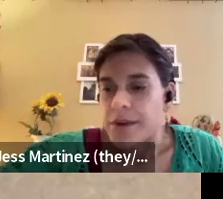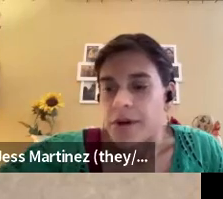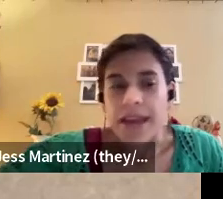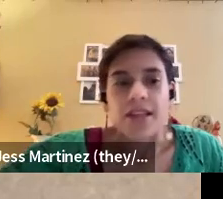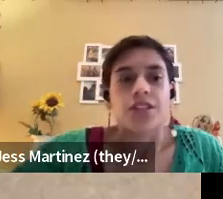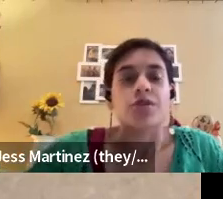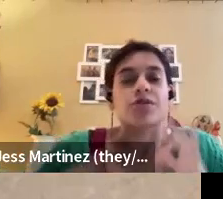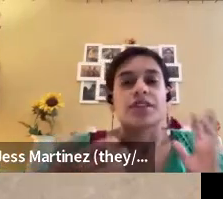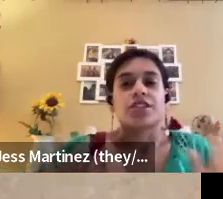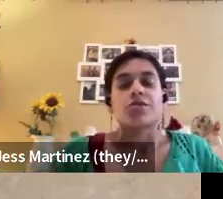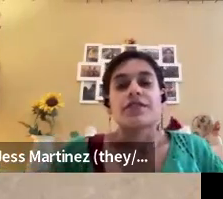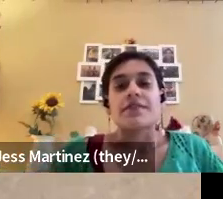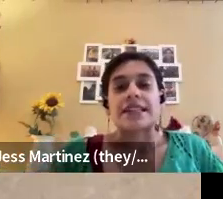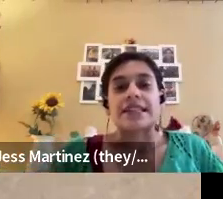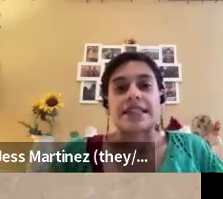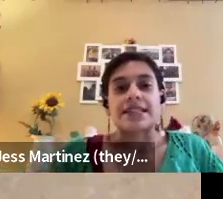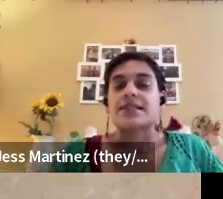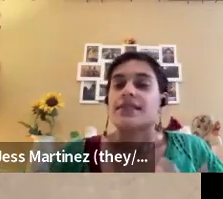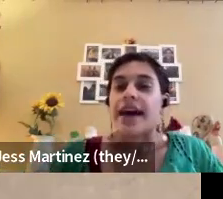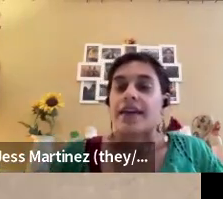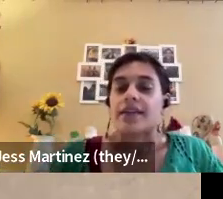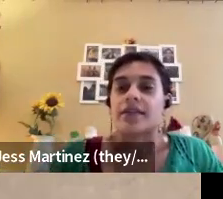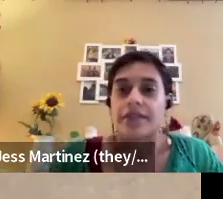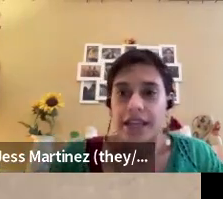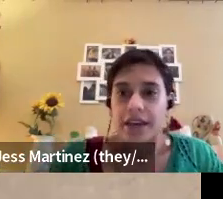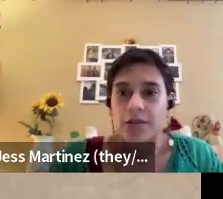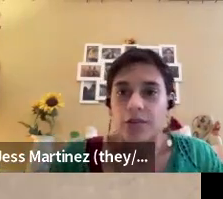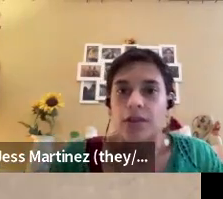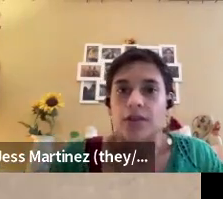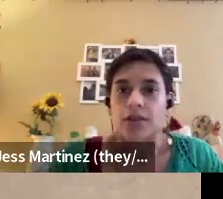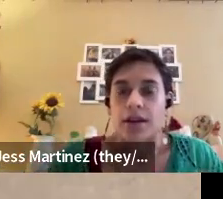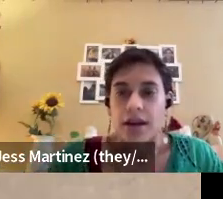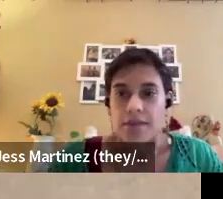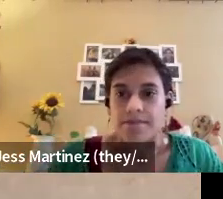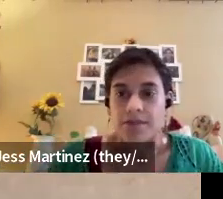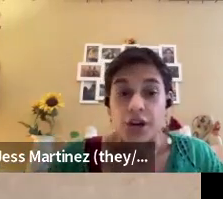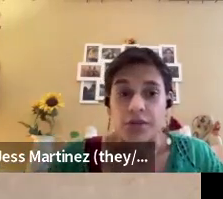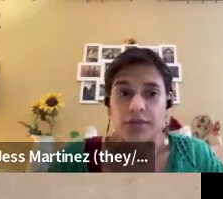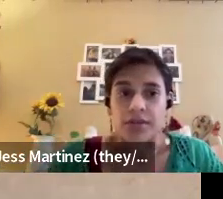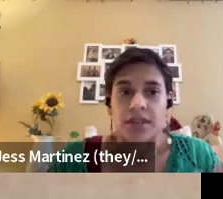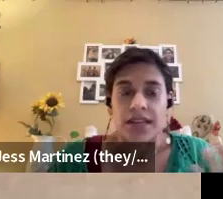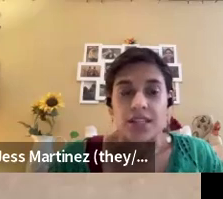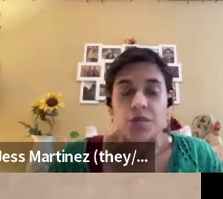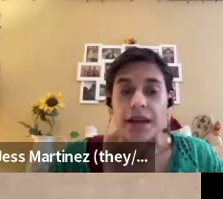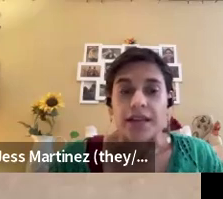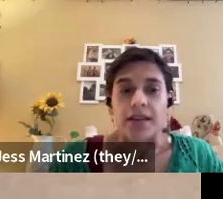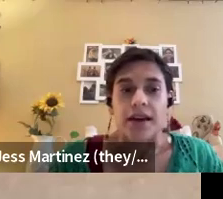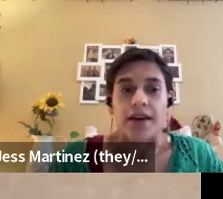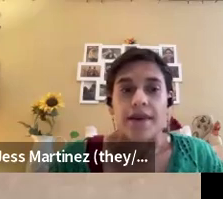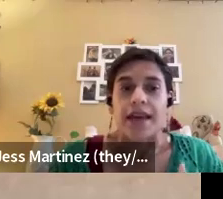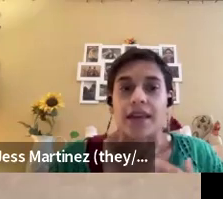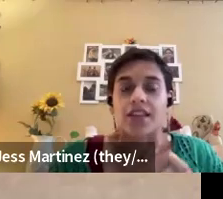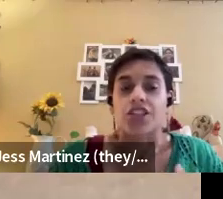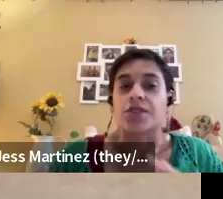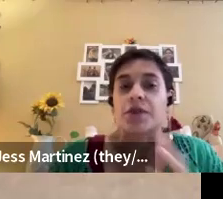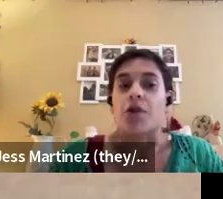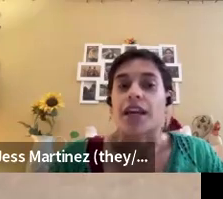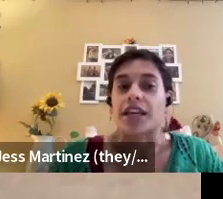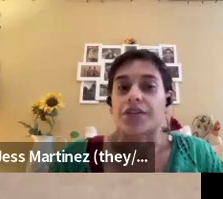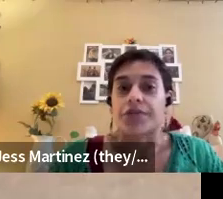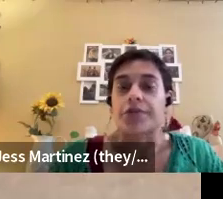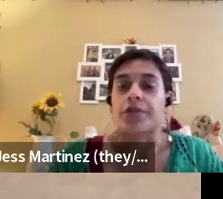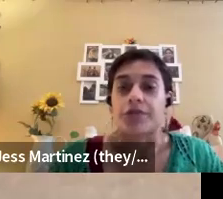notes. Okay, so two of the main scenes that the video will show is one, it